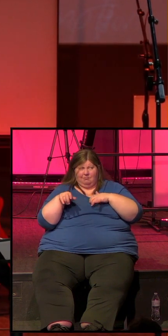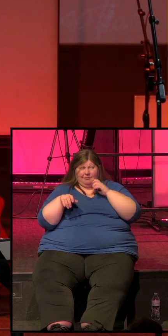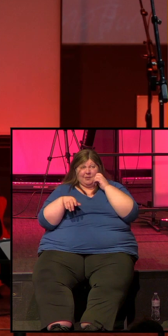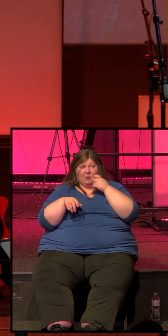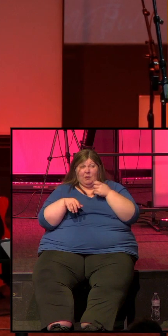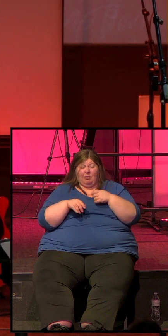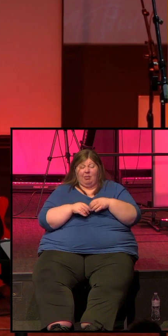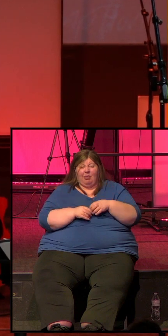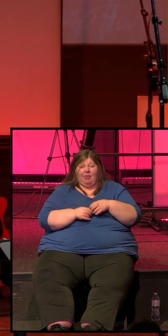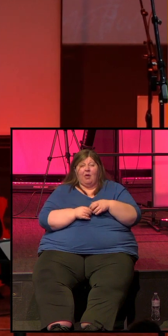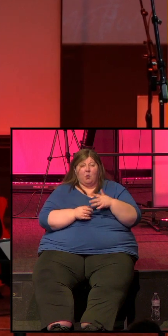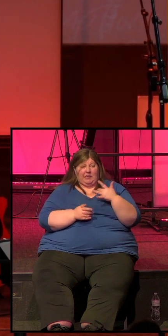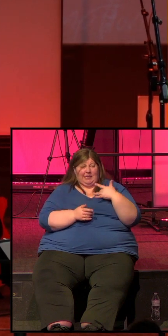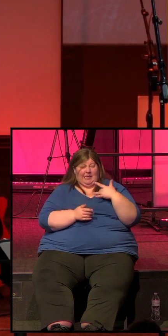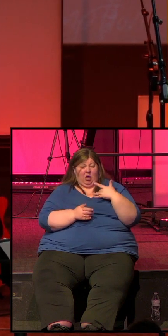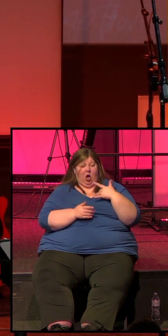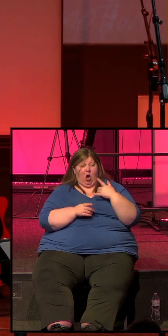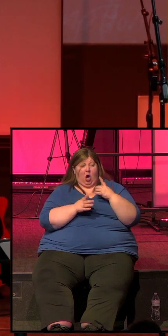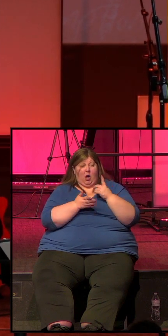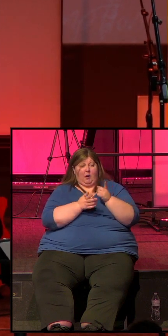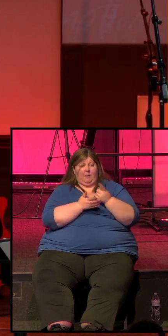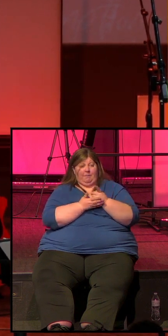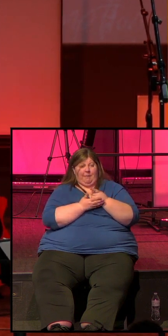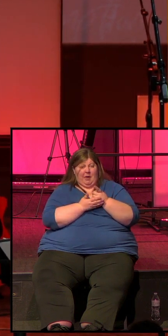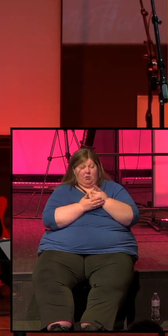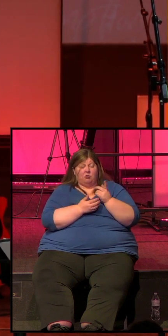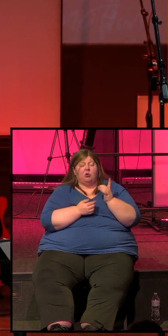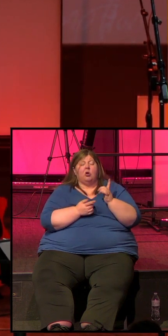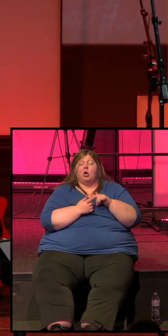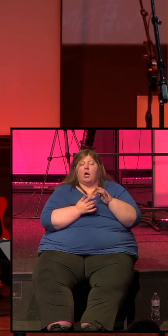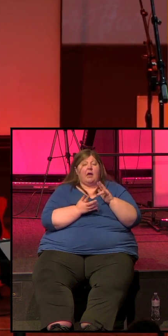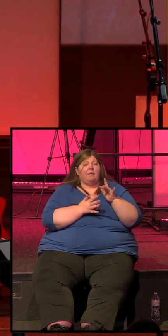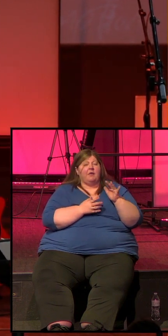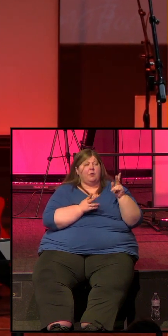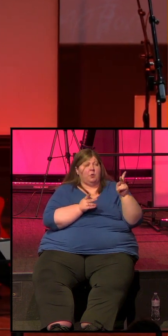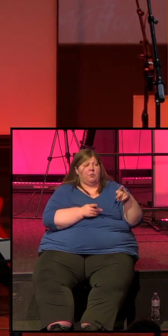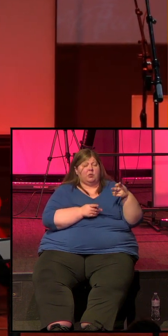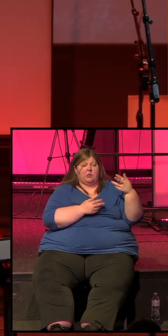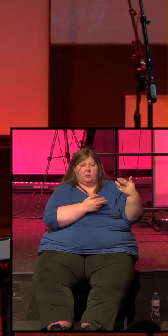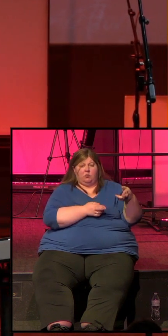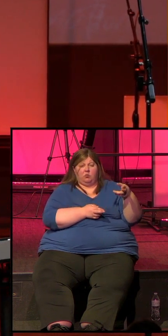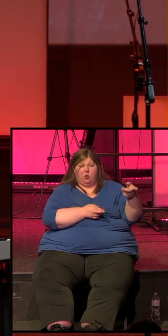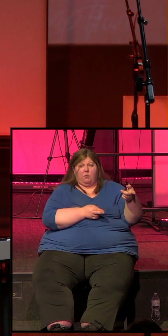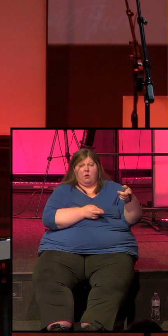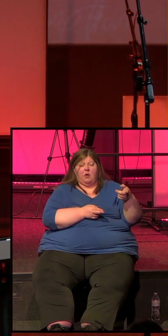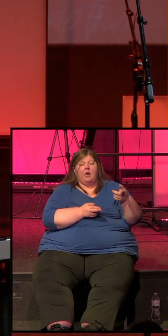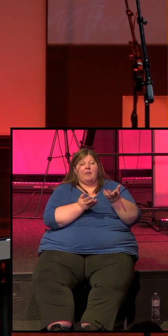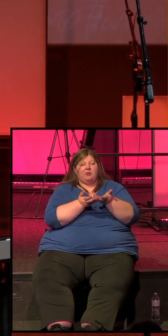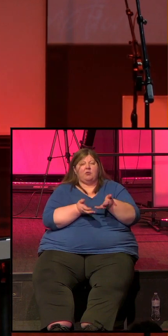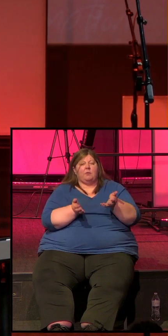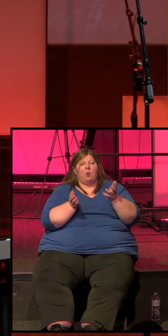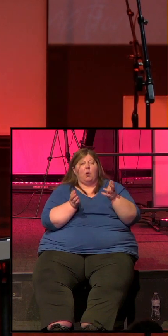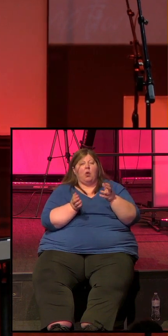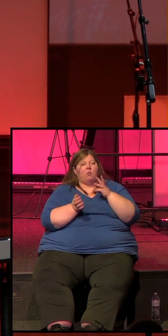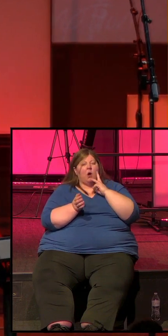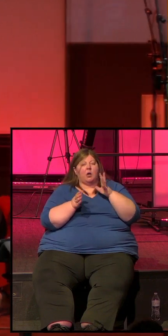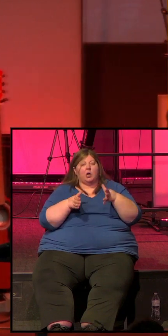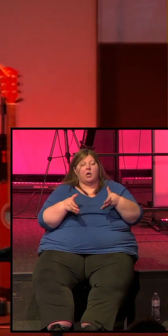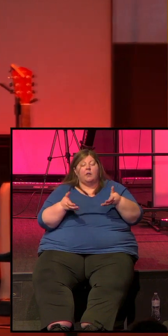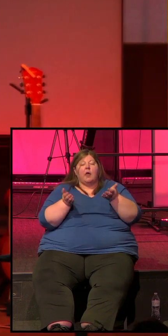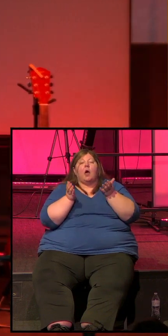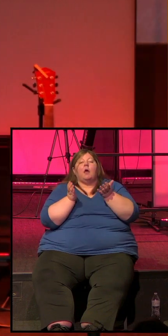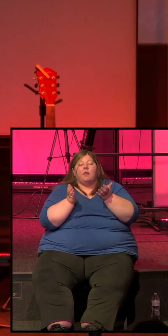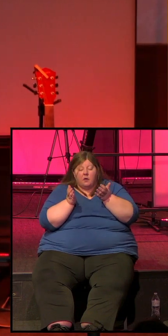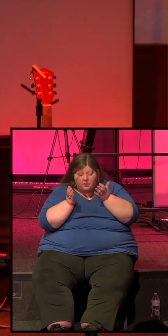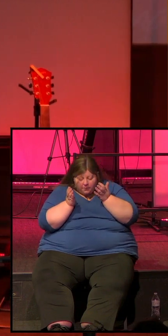hooked up like a heart rate monitor and pulse ox, whatever. We hooked all of it up to somebody in the room, and we took a bowl of cold water and they put their face in it, and